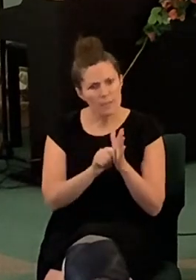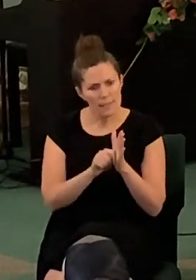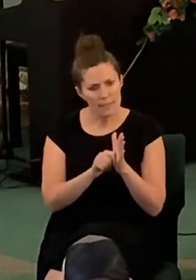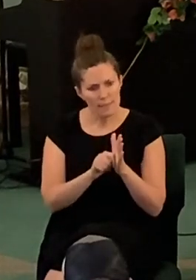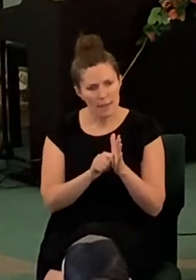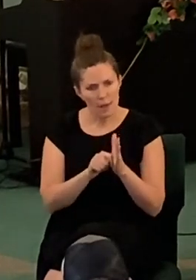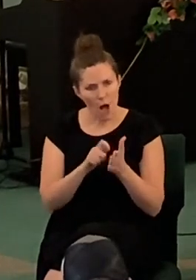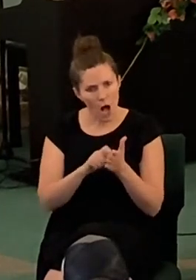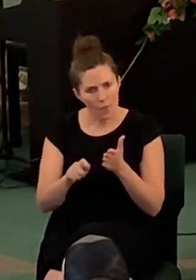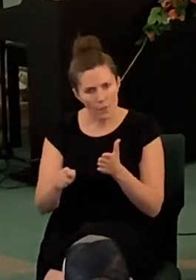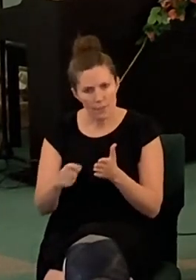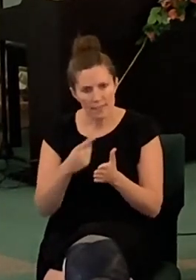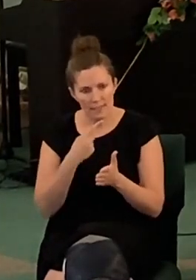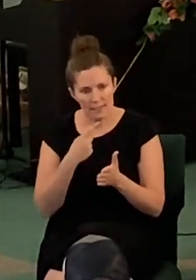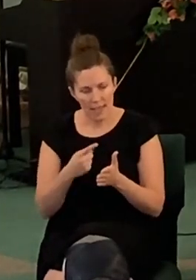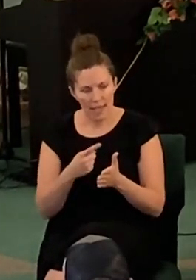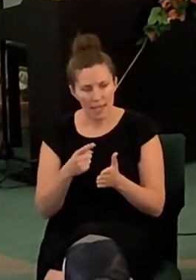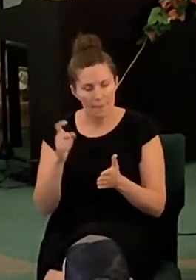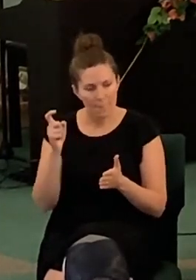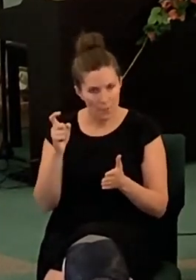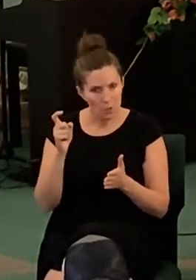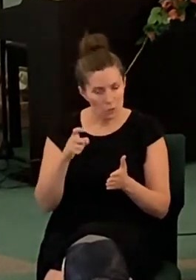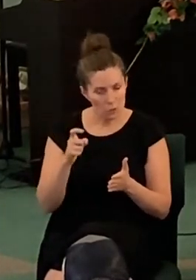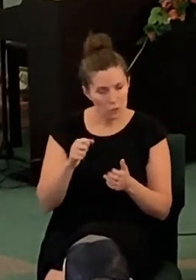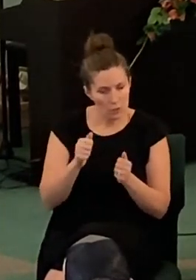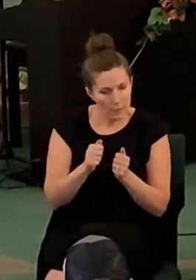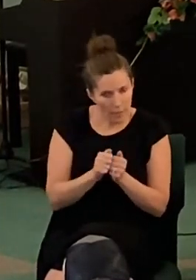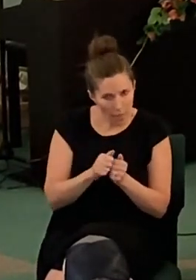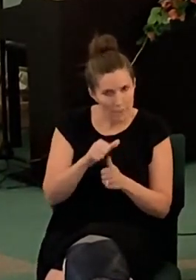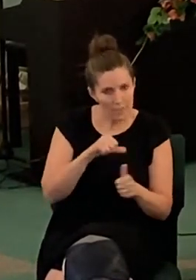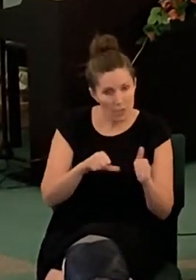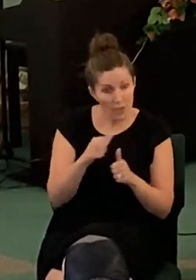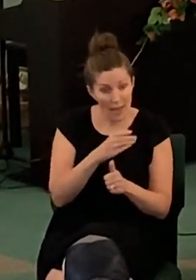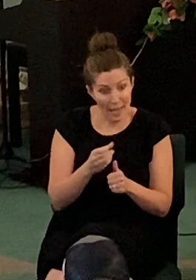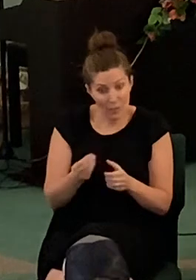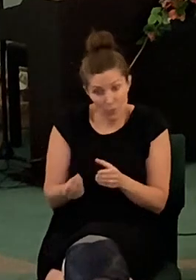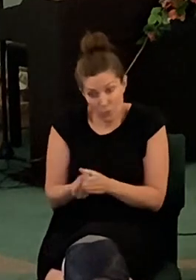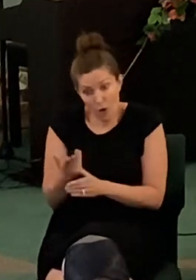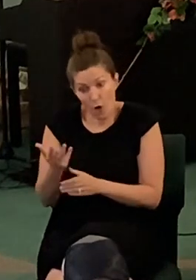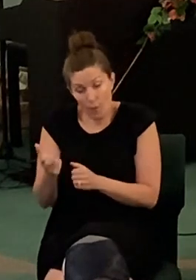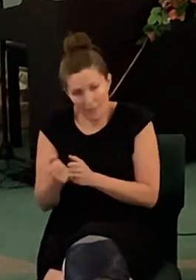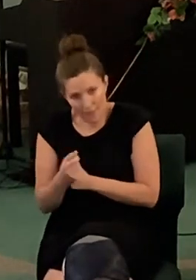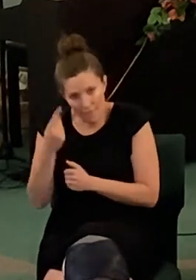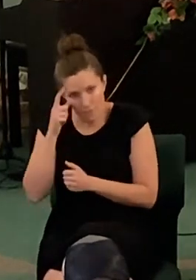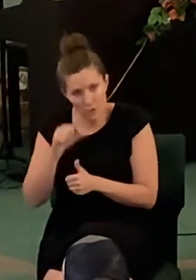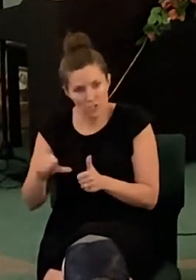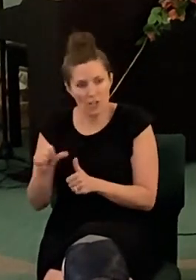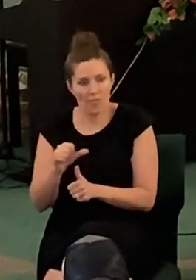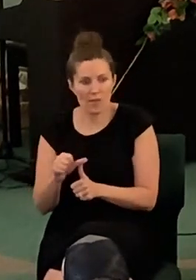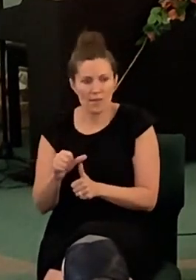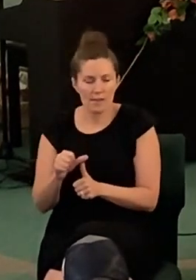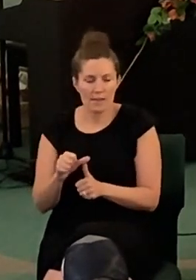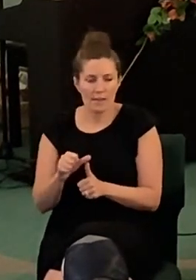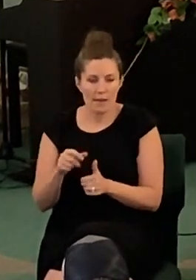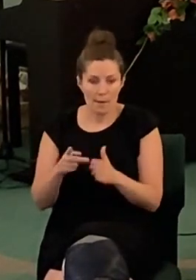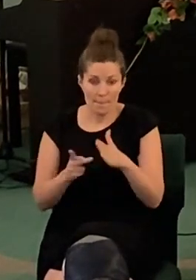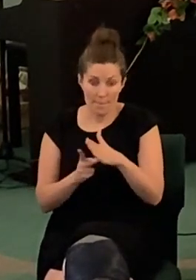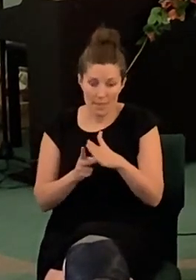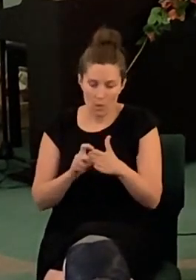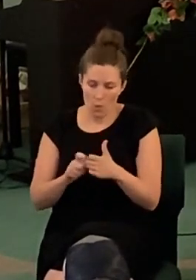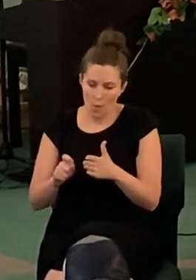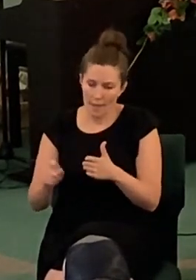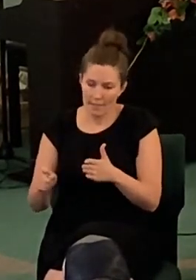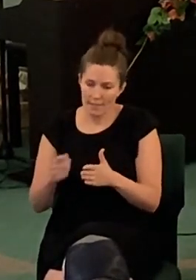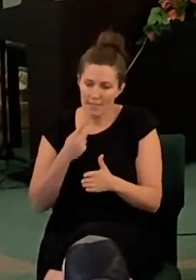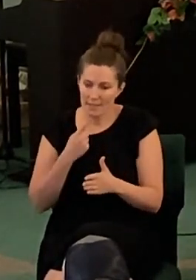one another, but build and grow in that love. For example, Peter, when he writes to the Thessalonians, he says, now